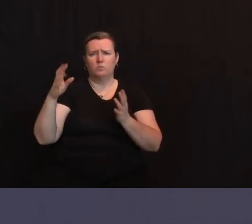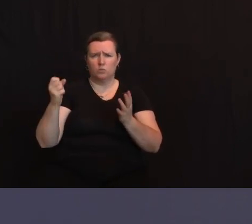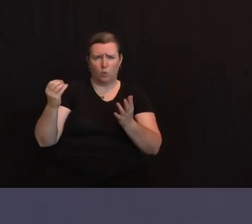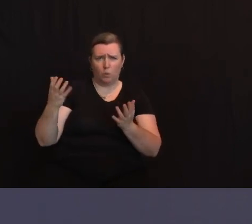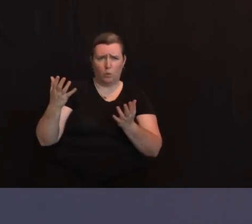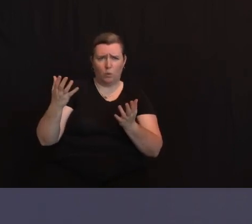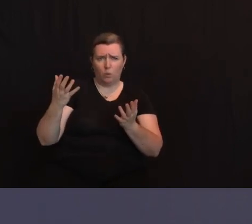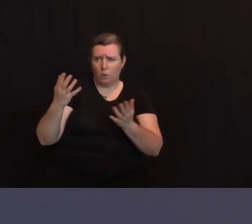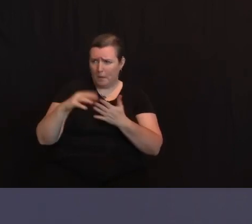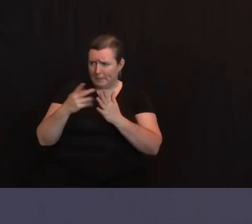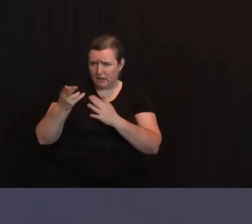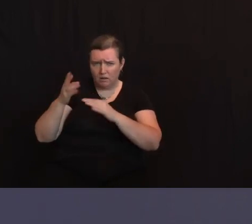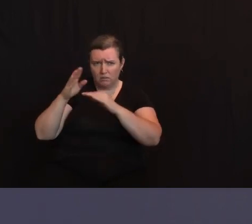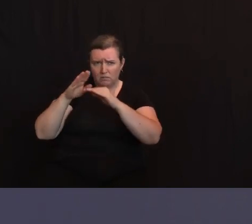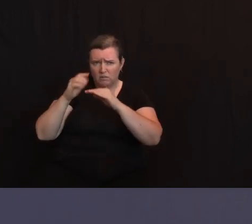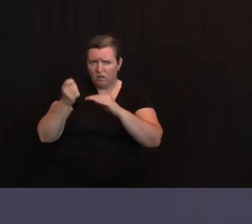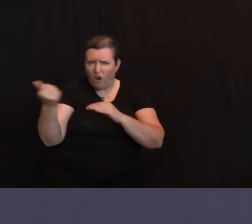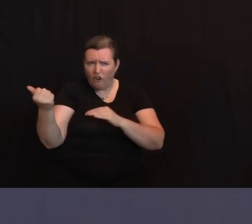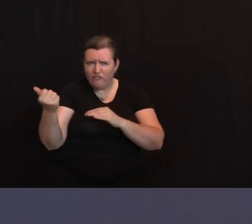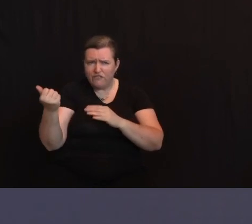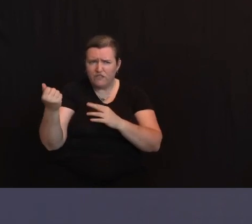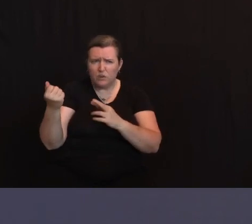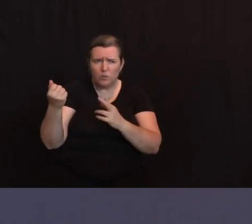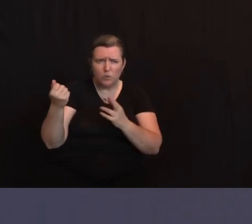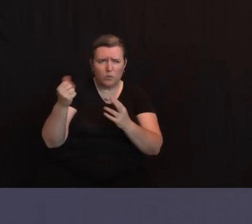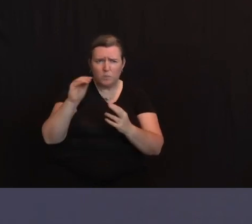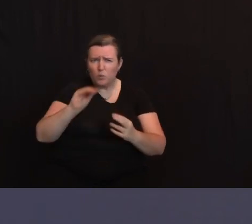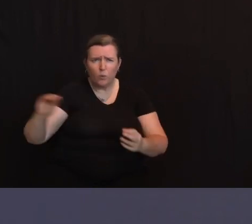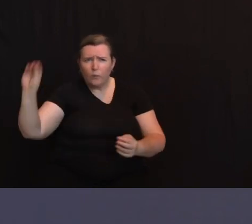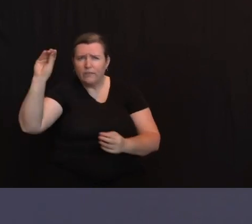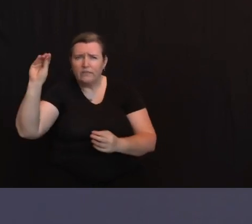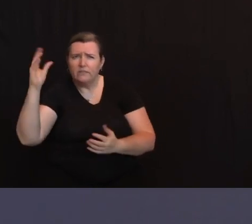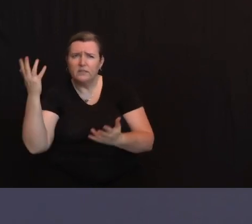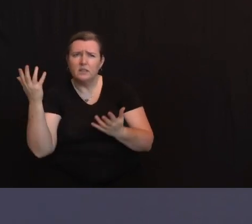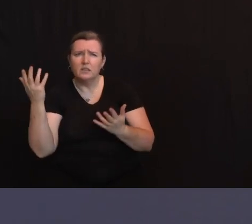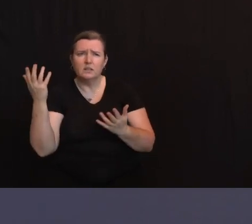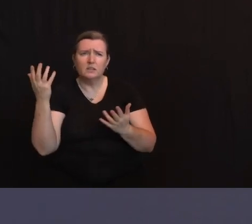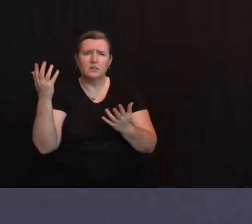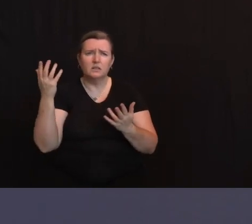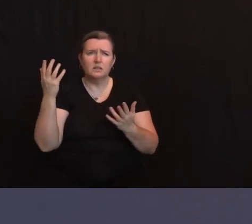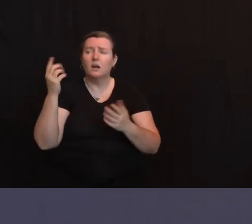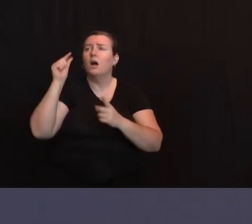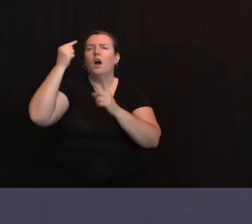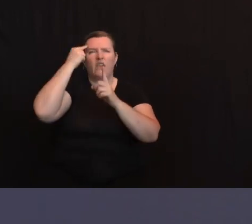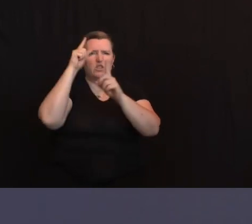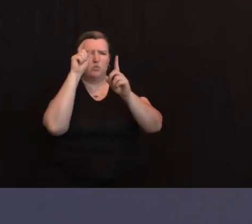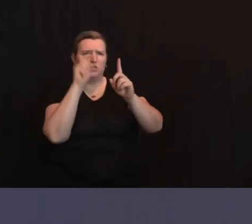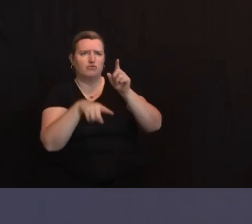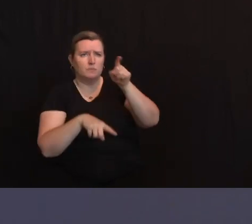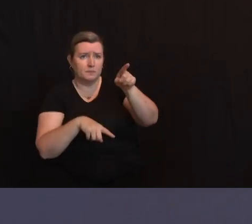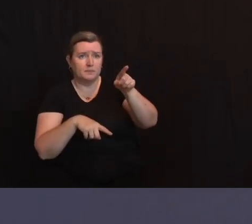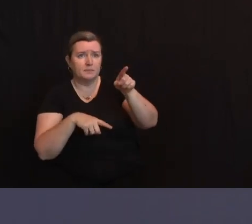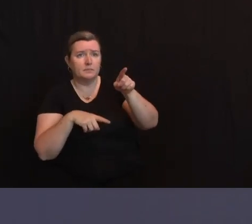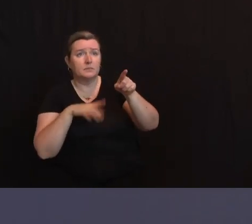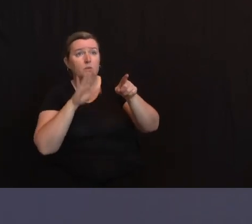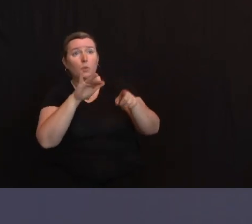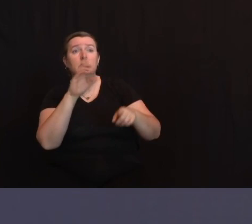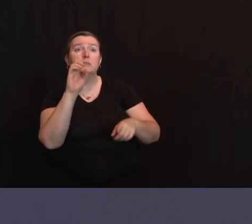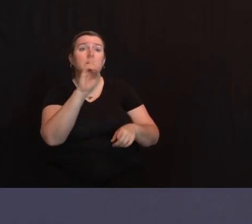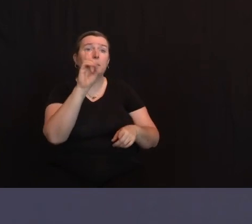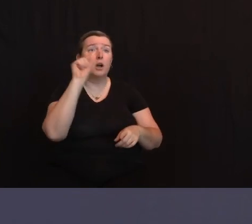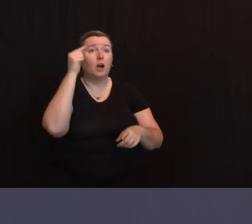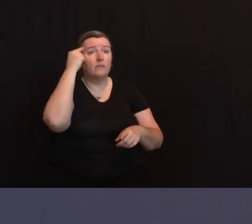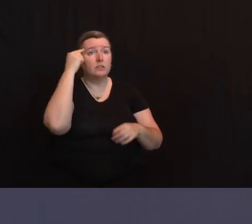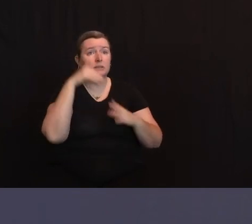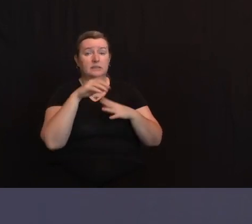What happened there? I'd like to ask the governor about your fellow Democratic Governor, John Carney of Delaware, saying he's mad as hell about being